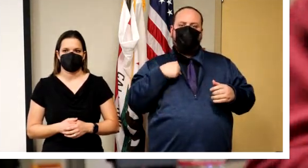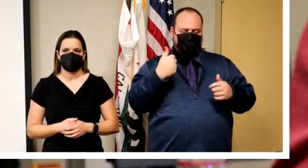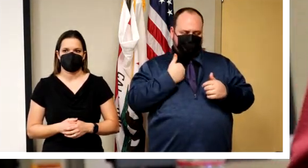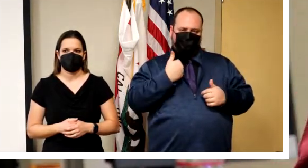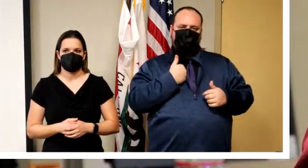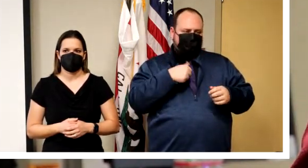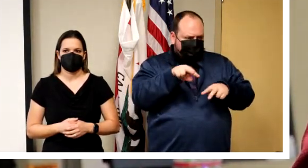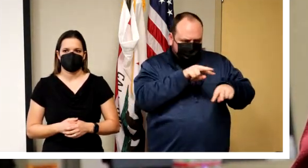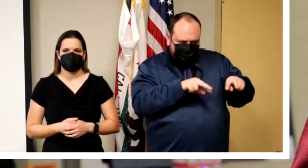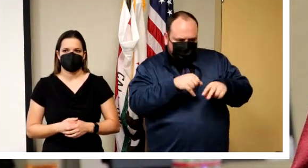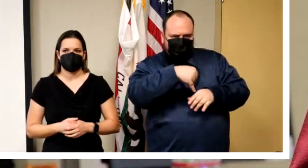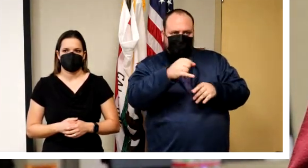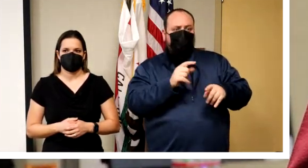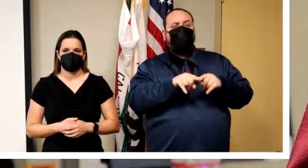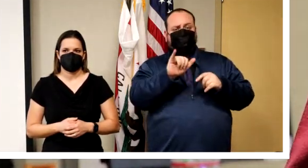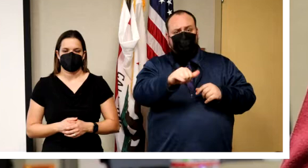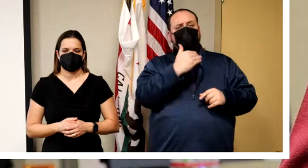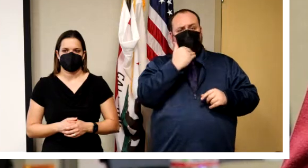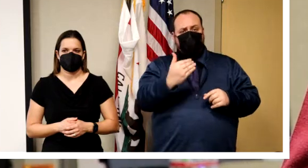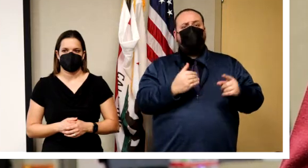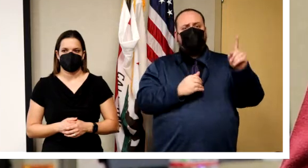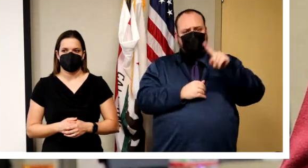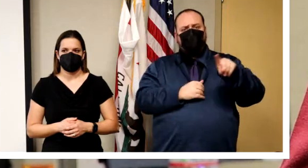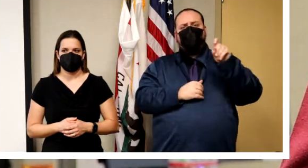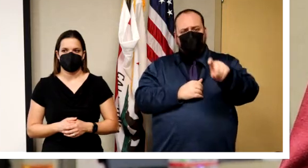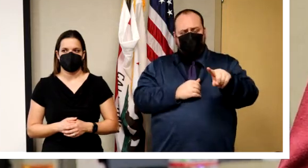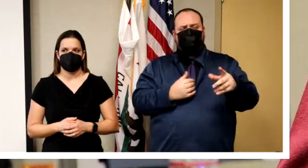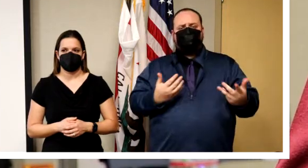This is a good question, though, for